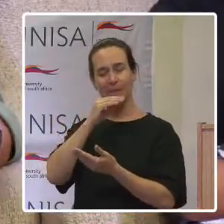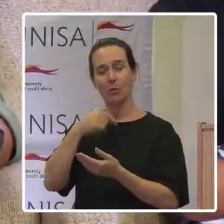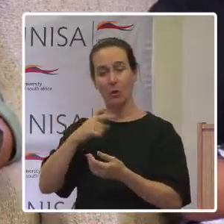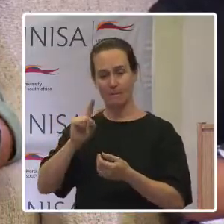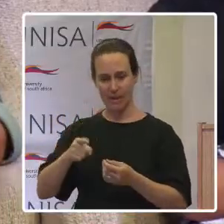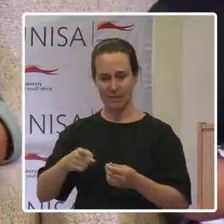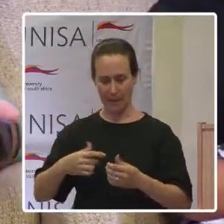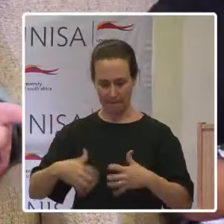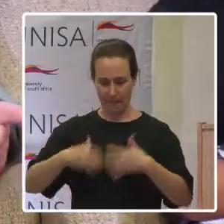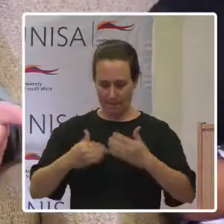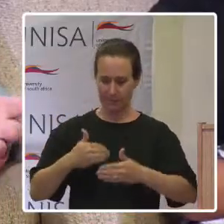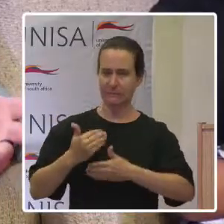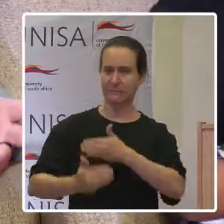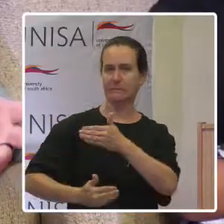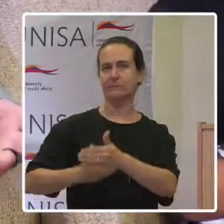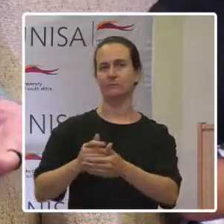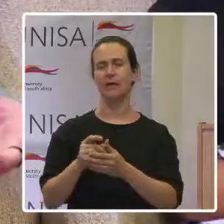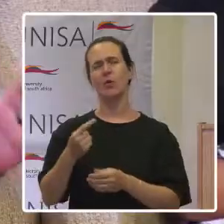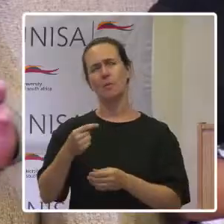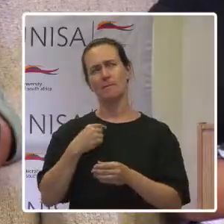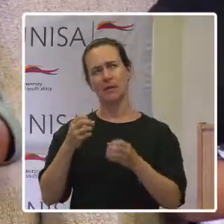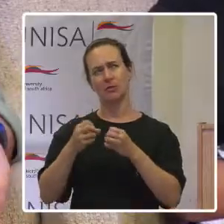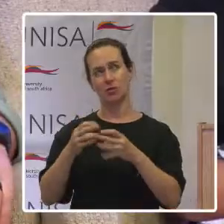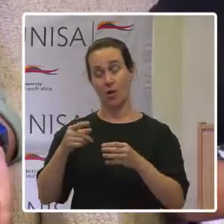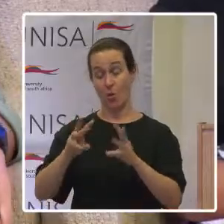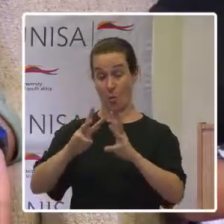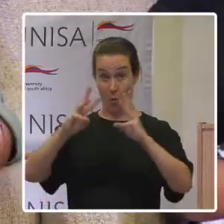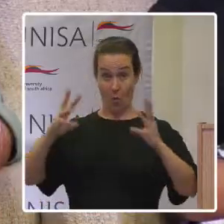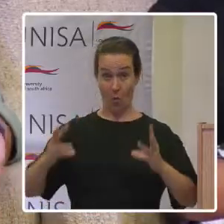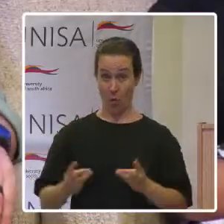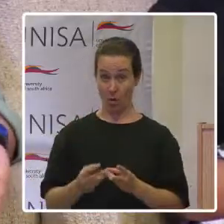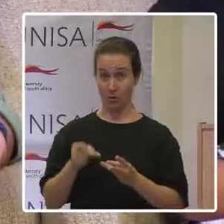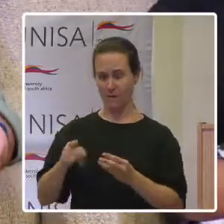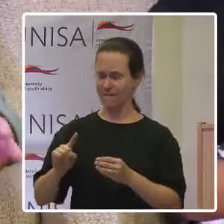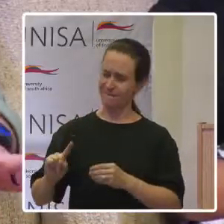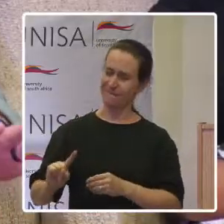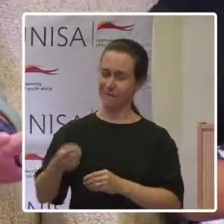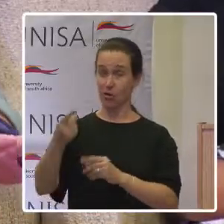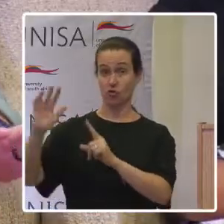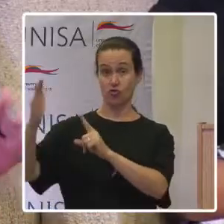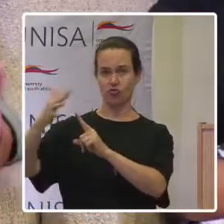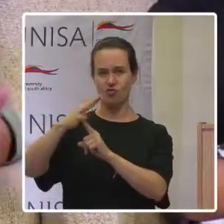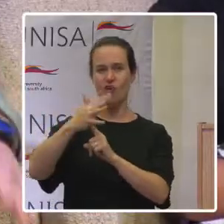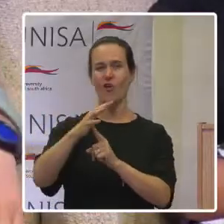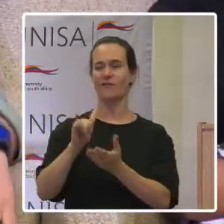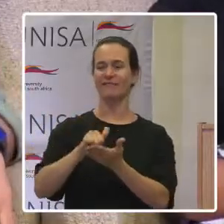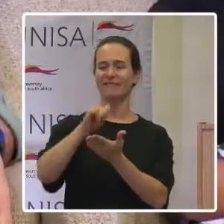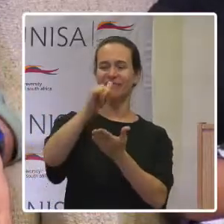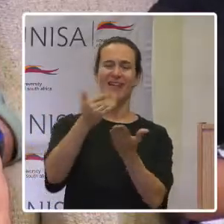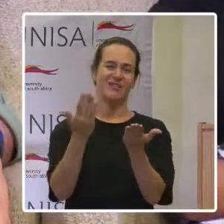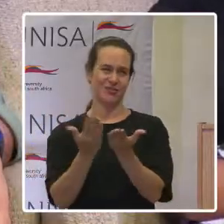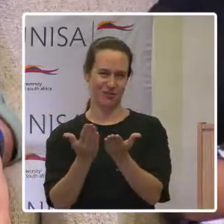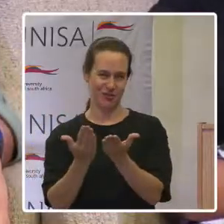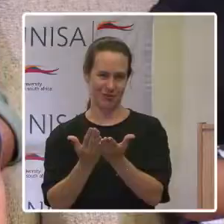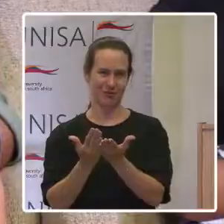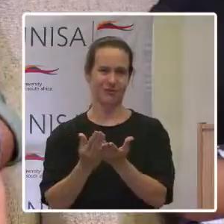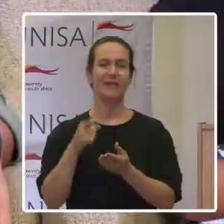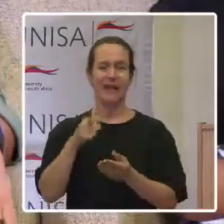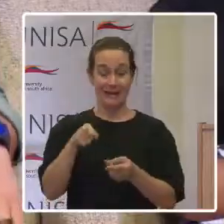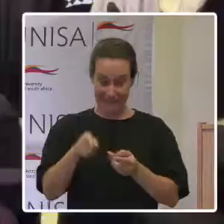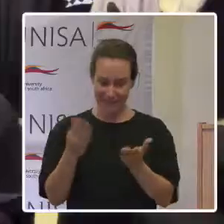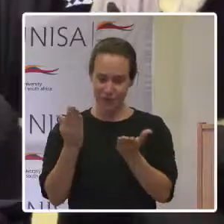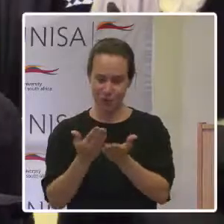project, and it was my brainchild to start the world's first drone flight school that would issue licenses.